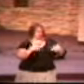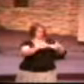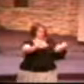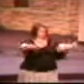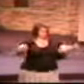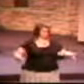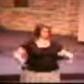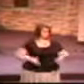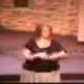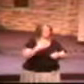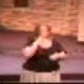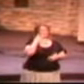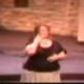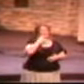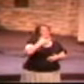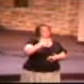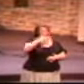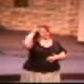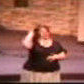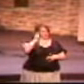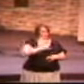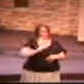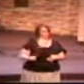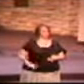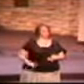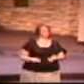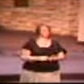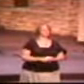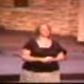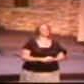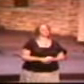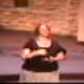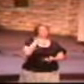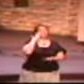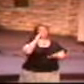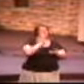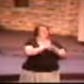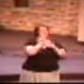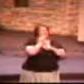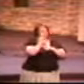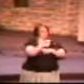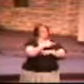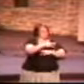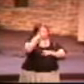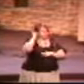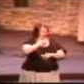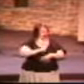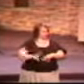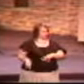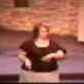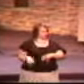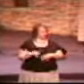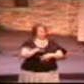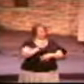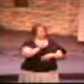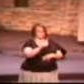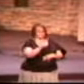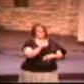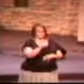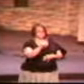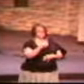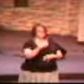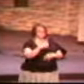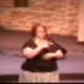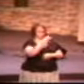I went to see the lion king and there's this moment in the lion king when Mufasa is taking